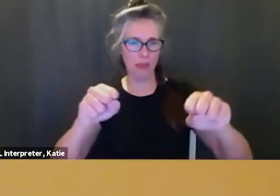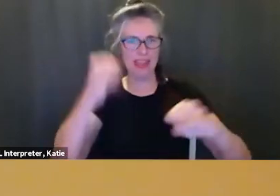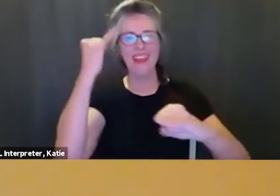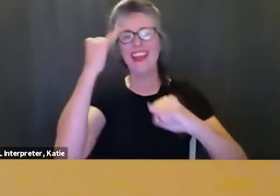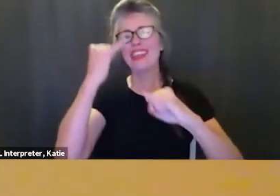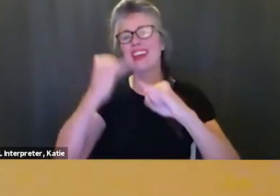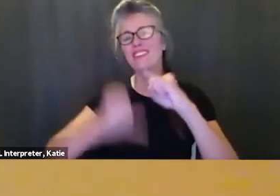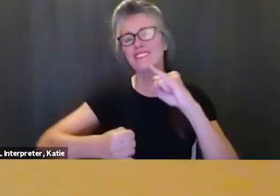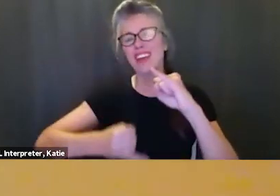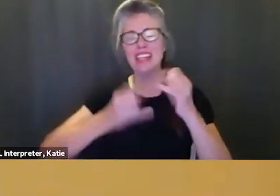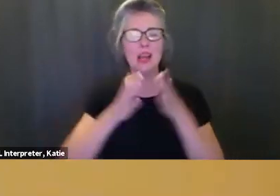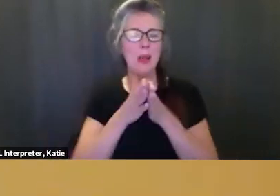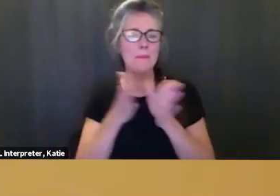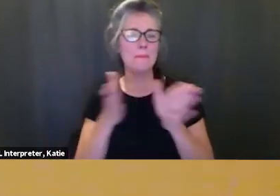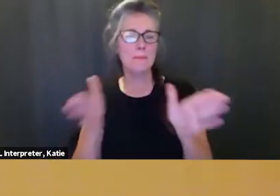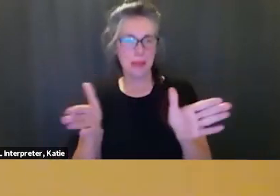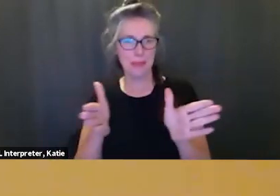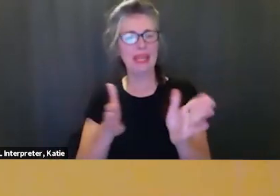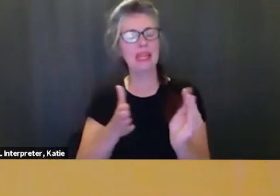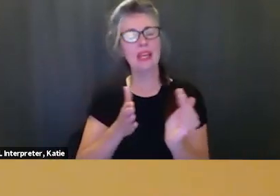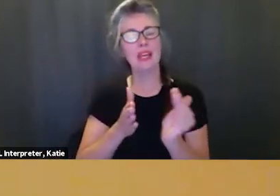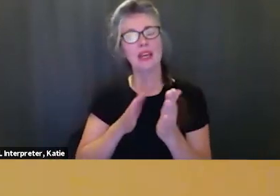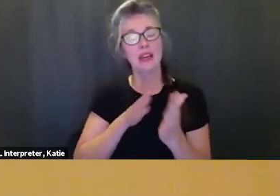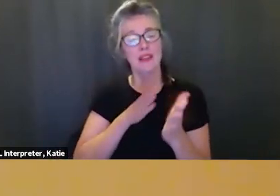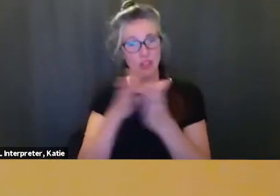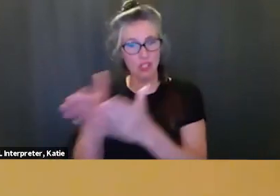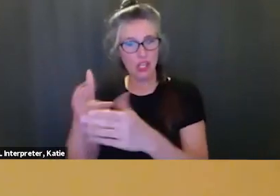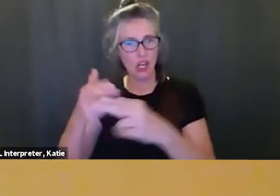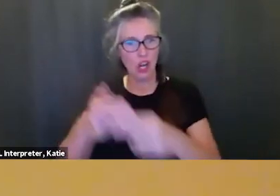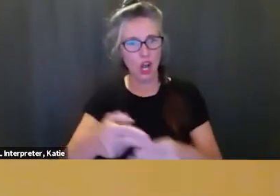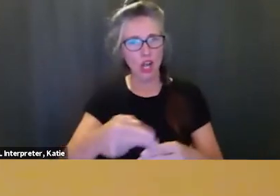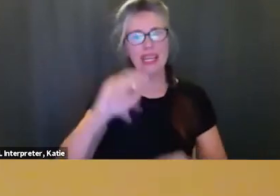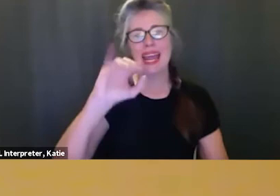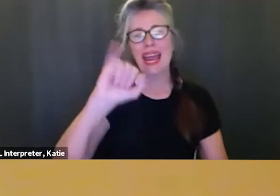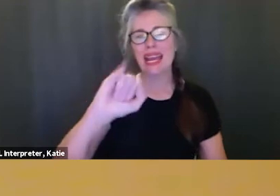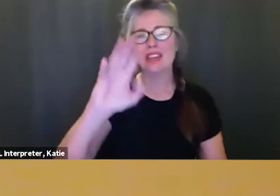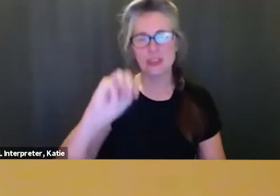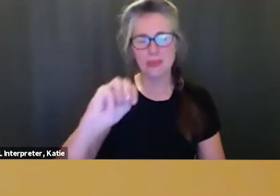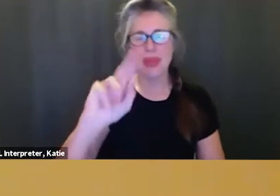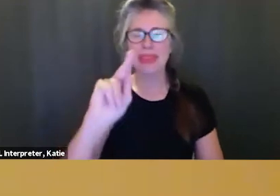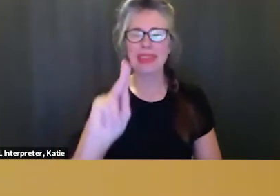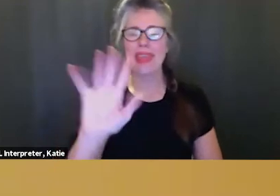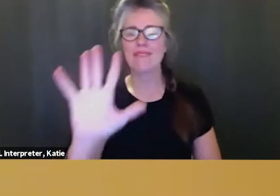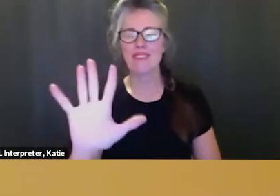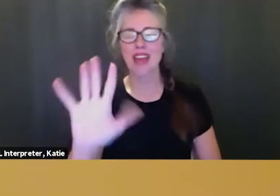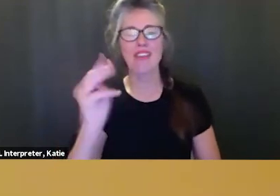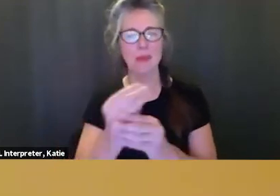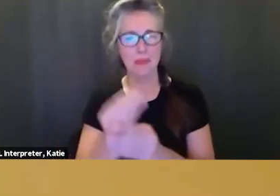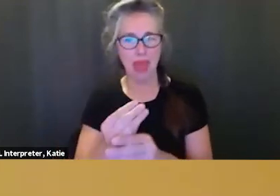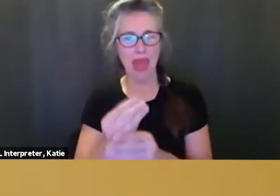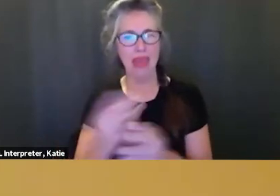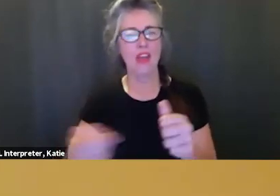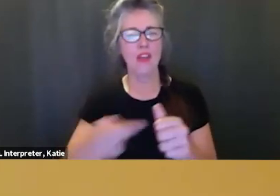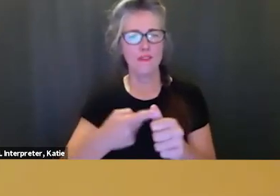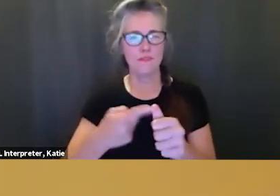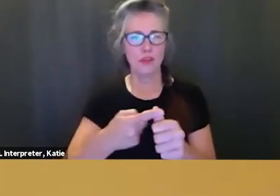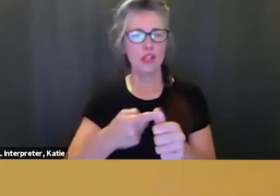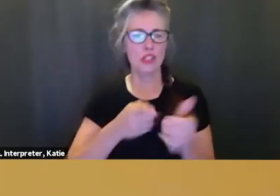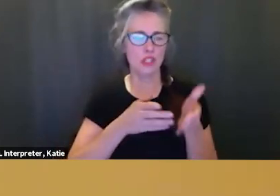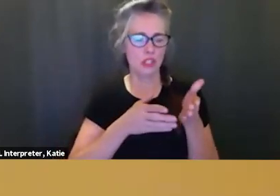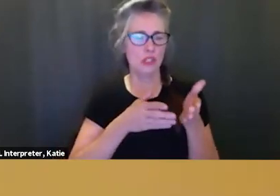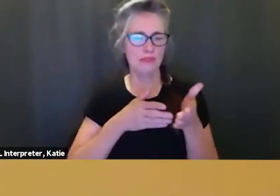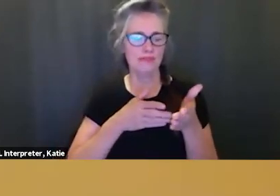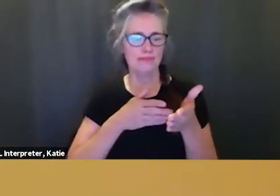finalized public version, which is called Illustrative Math K-5 Math version 1. And so we've gone through